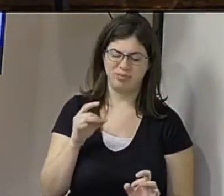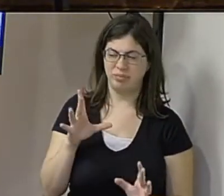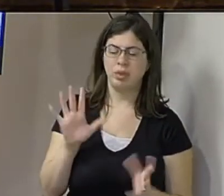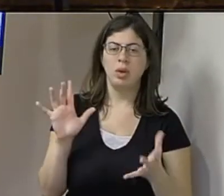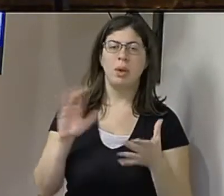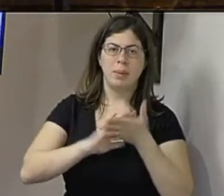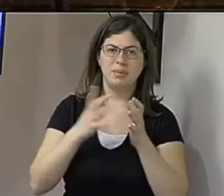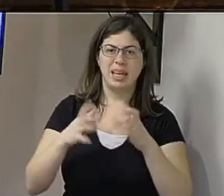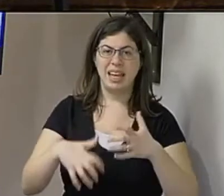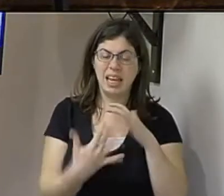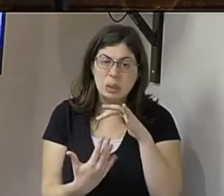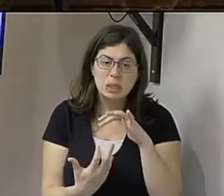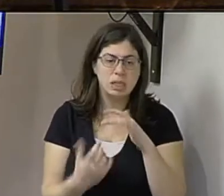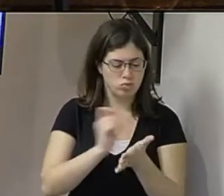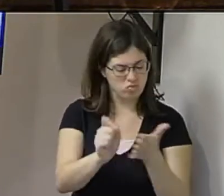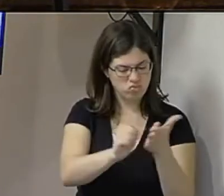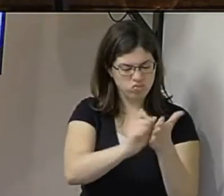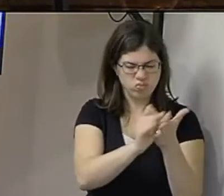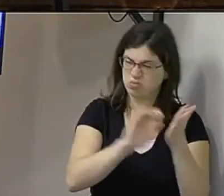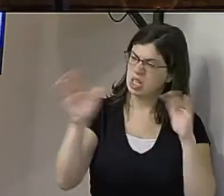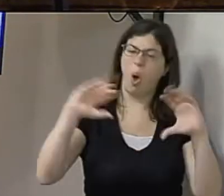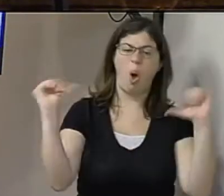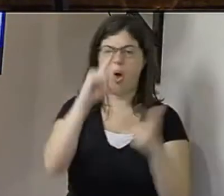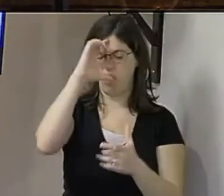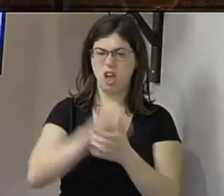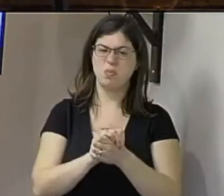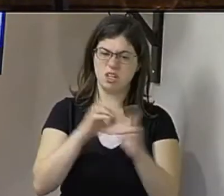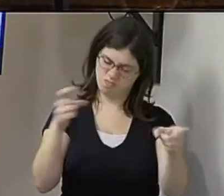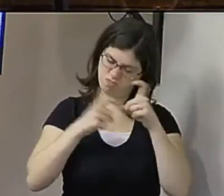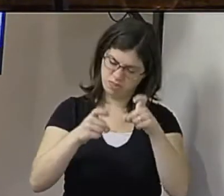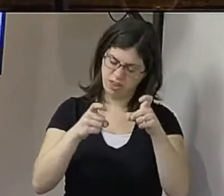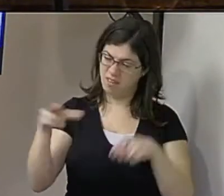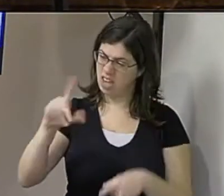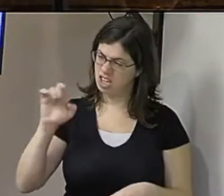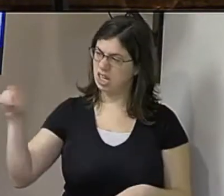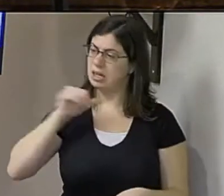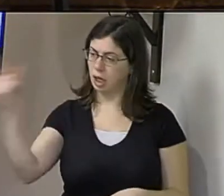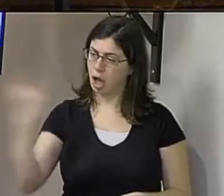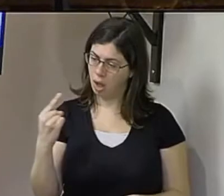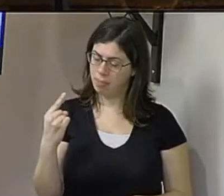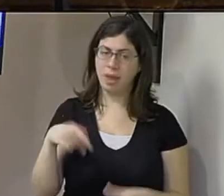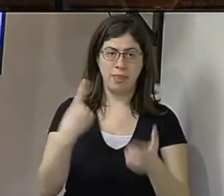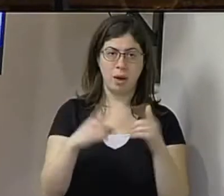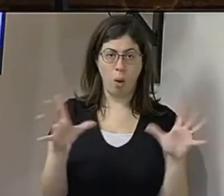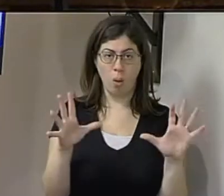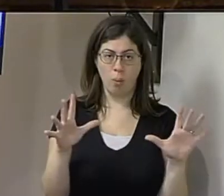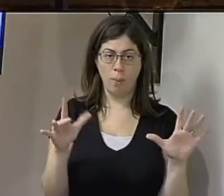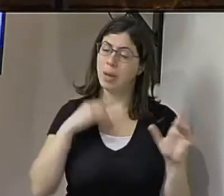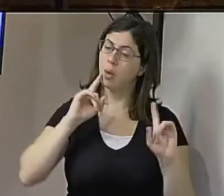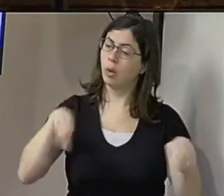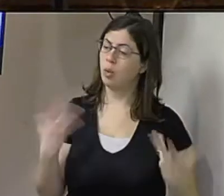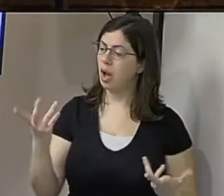gets angry. He writes this letter. He says, no, listen, all the husbands are in charge, even though Queen Vashti didn't come. And then, oh, by the way, what's my